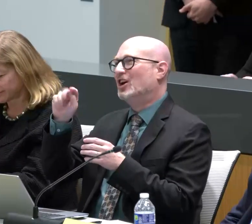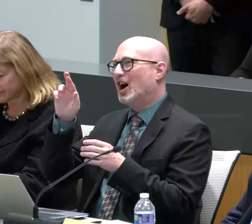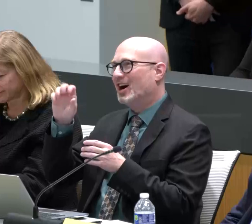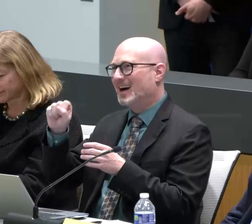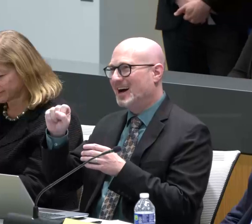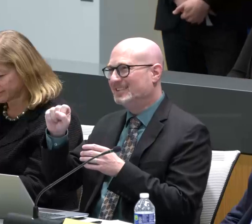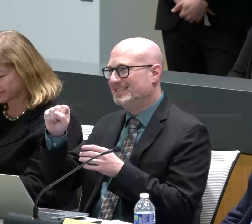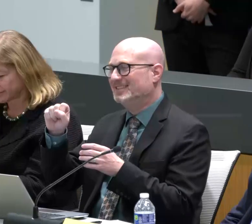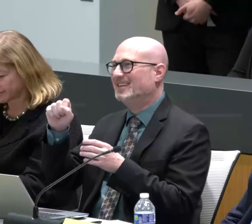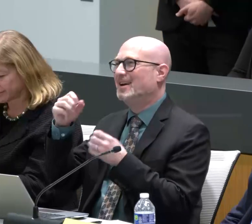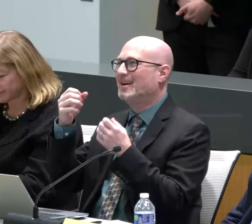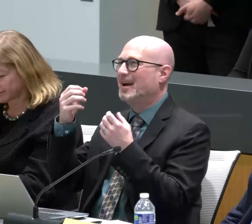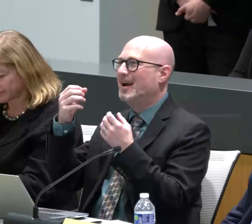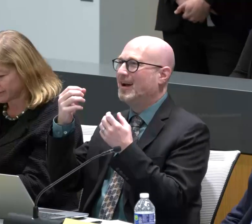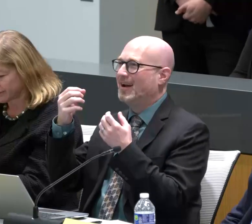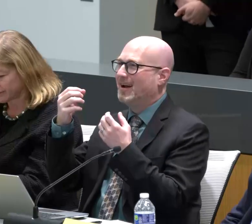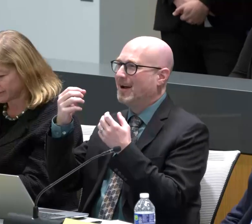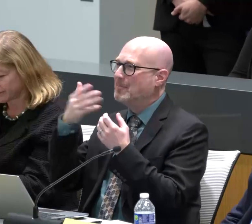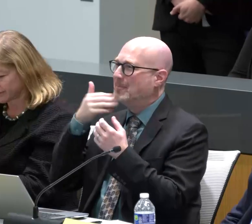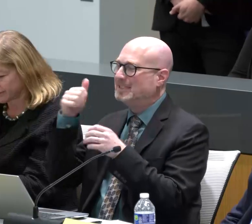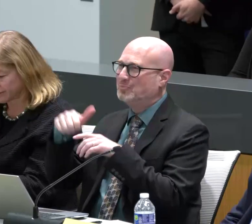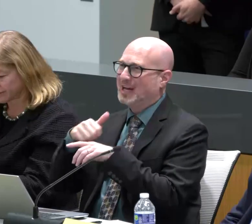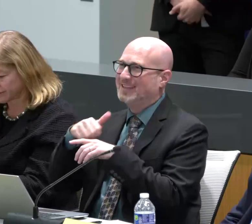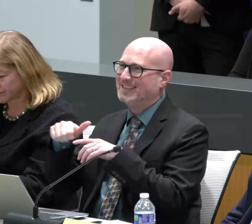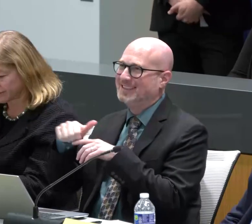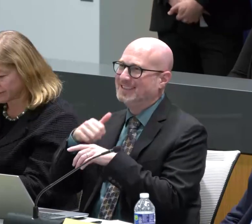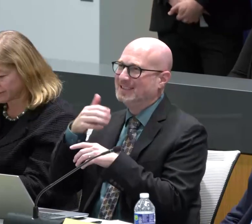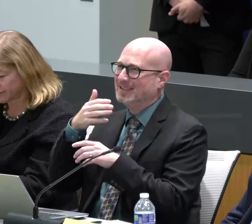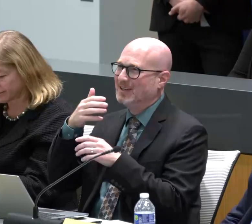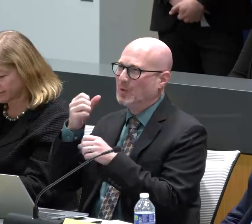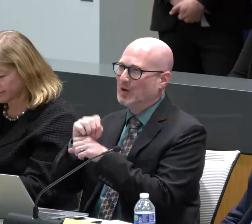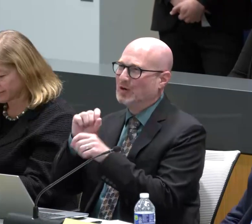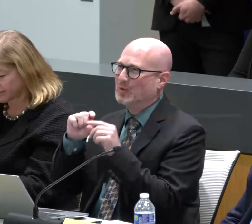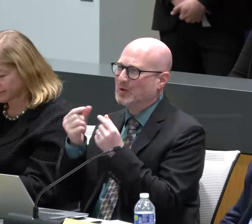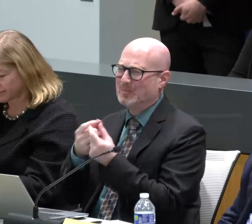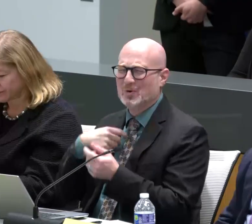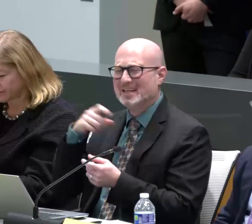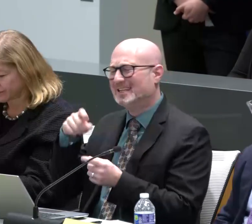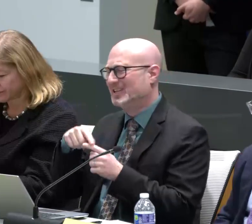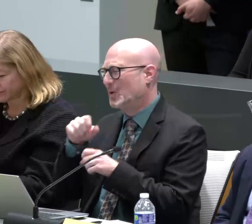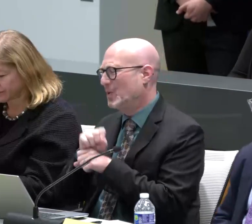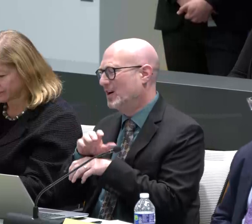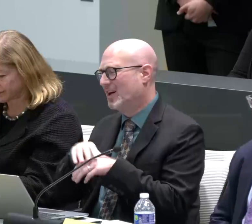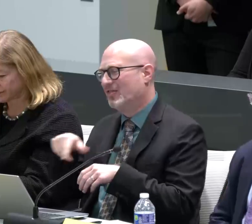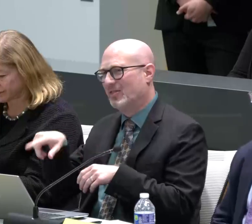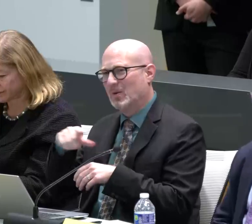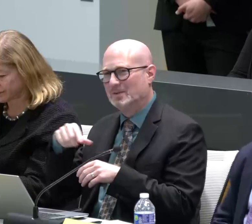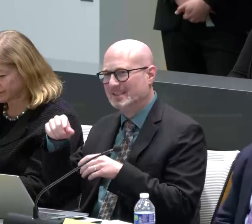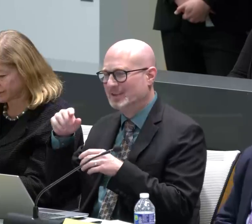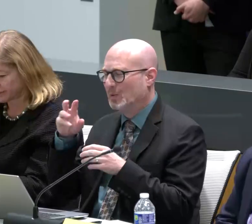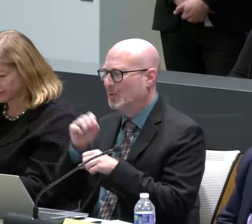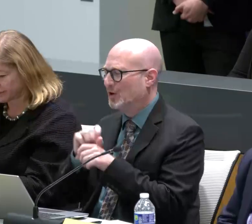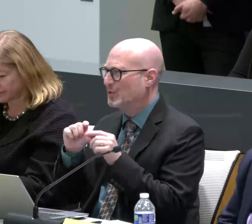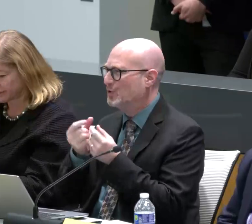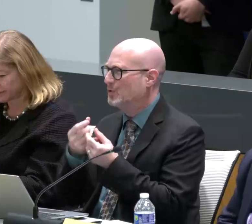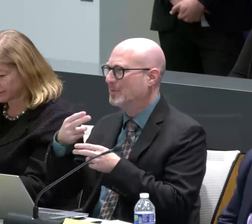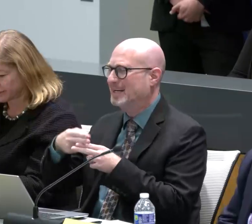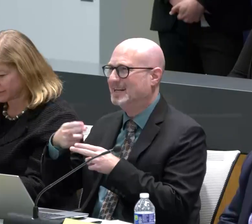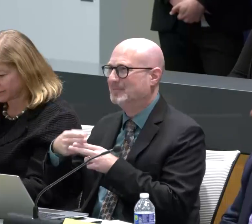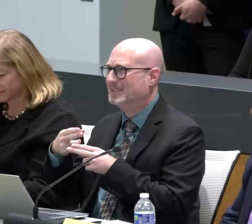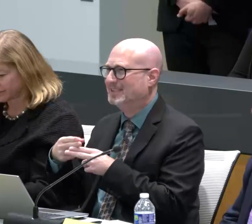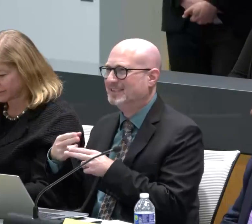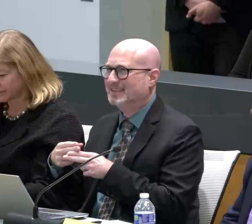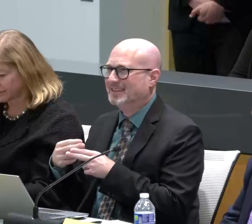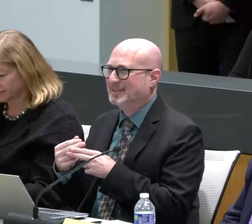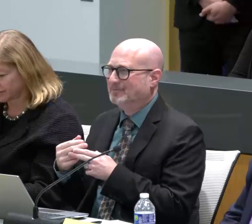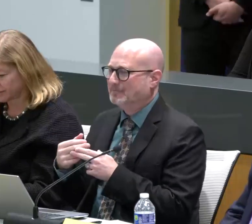of the TRS Best Practices Working Group. Oh, we really need to work on those